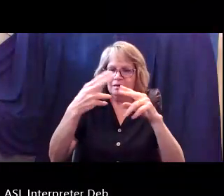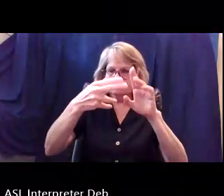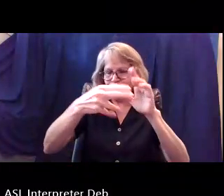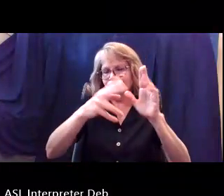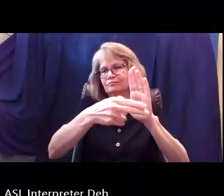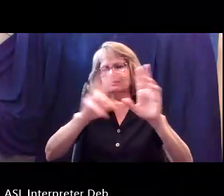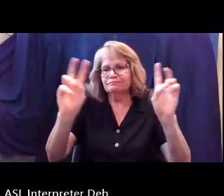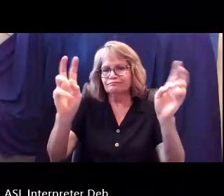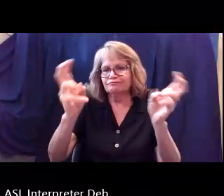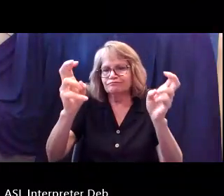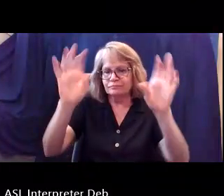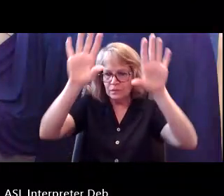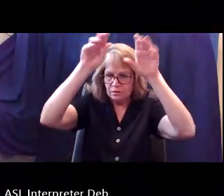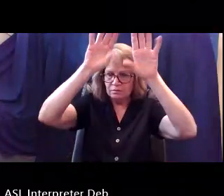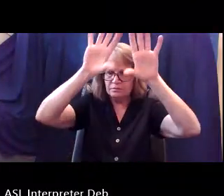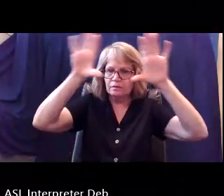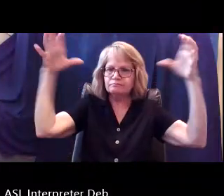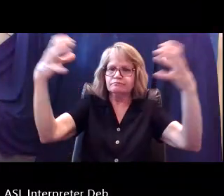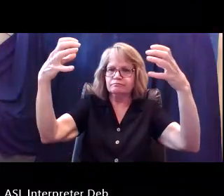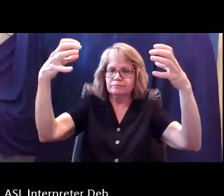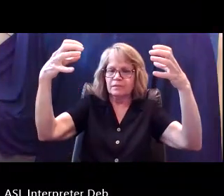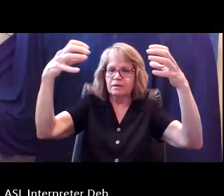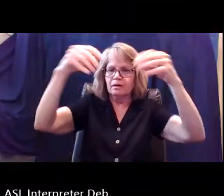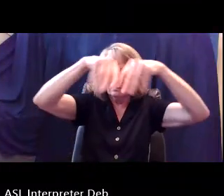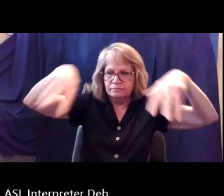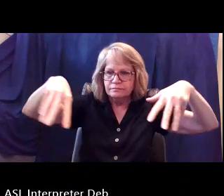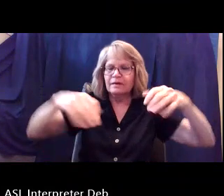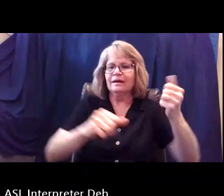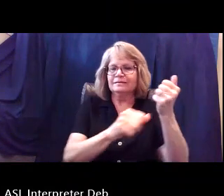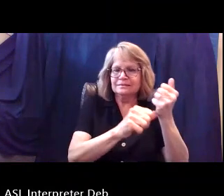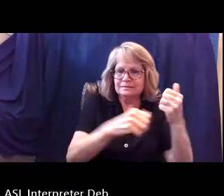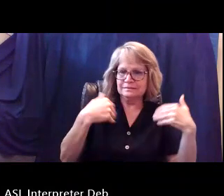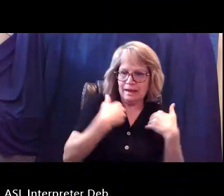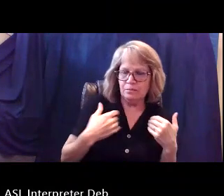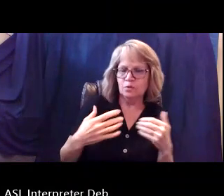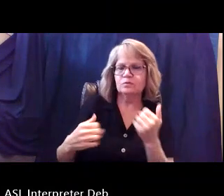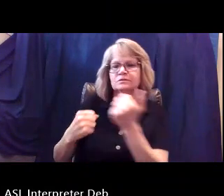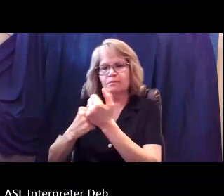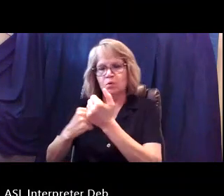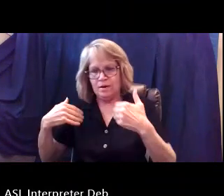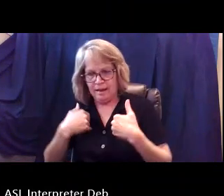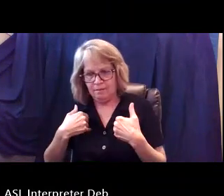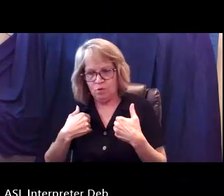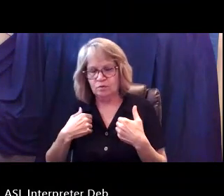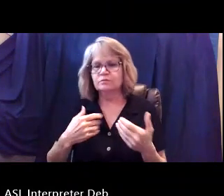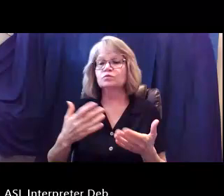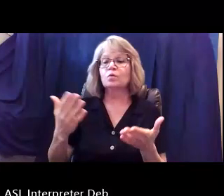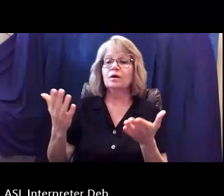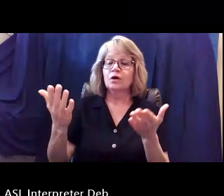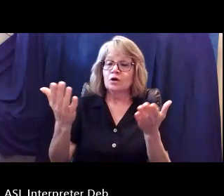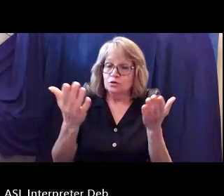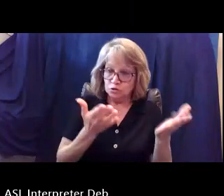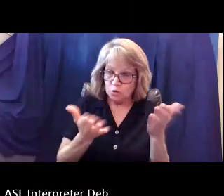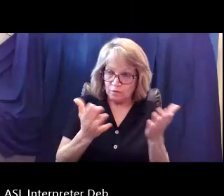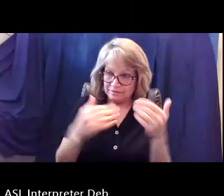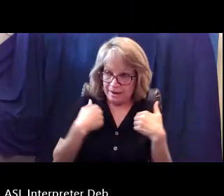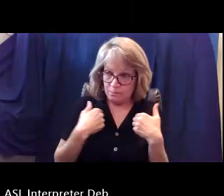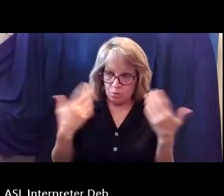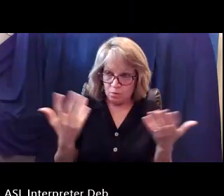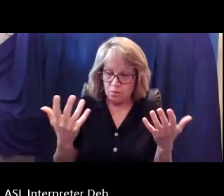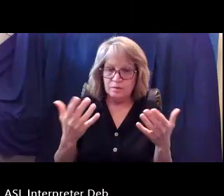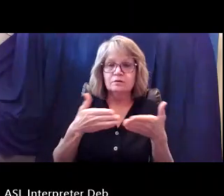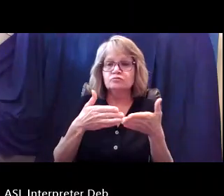for service animals as well as support animals. So to start off with service animals, a service animal is generally